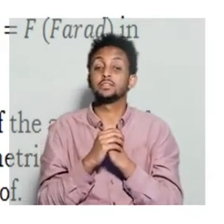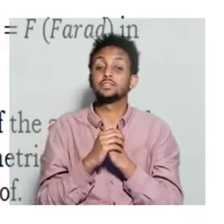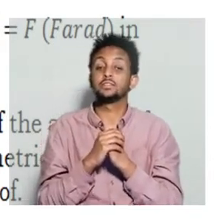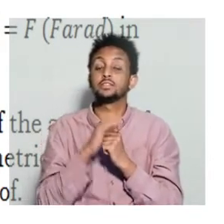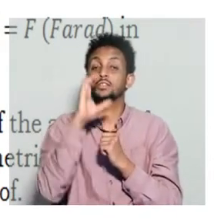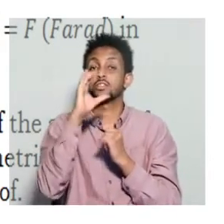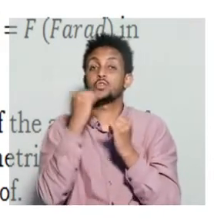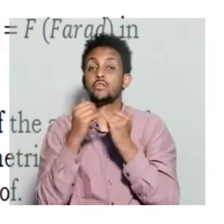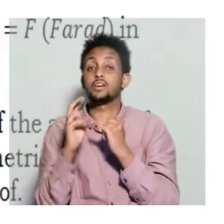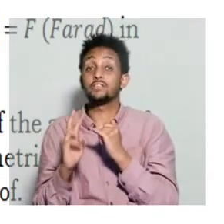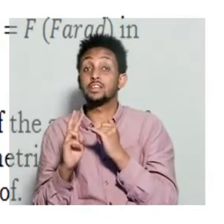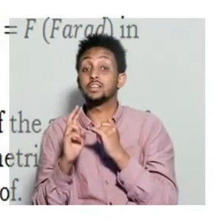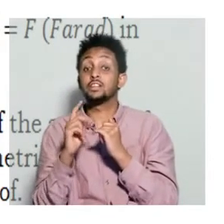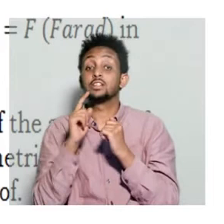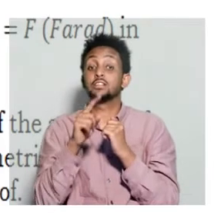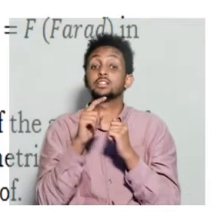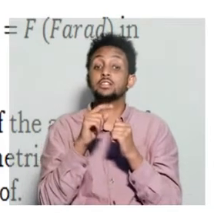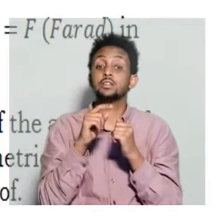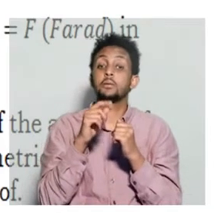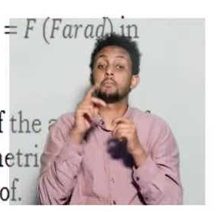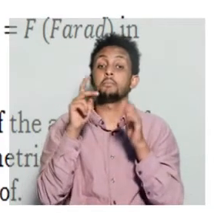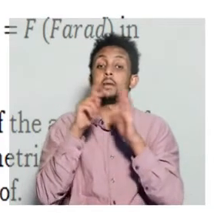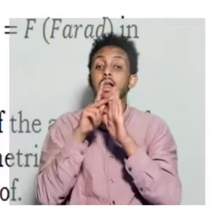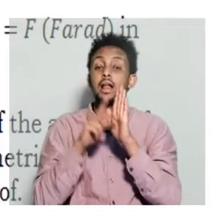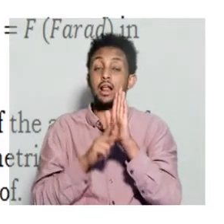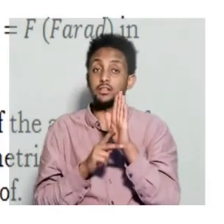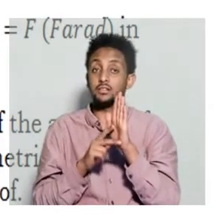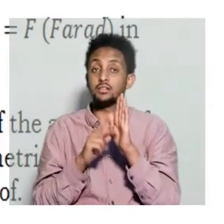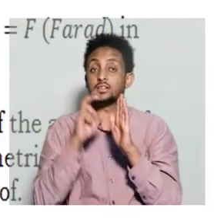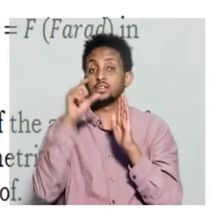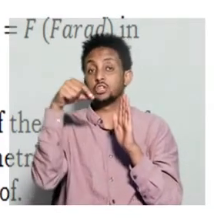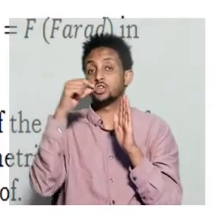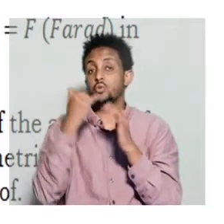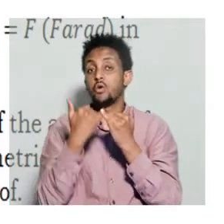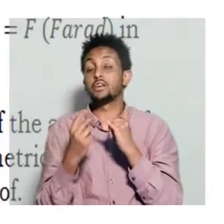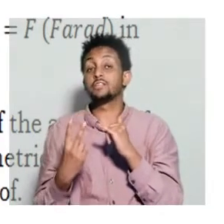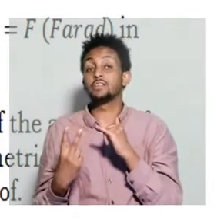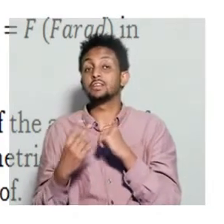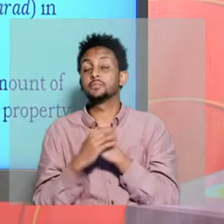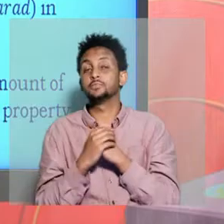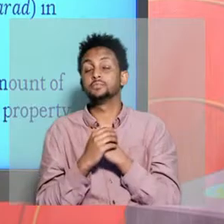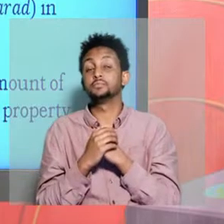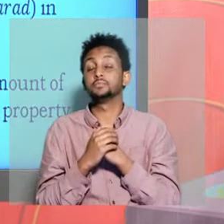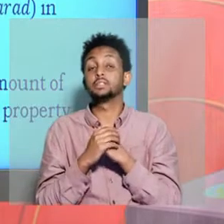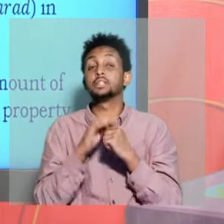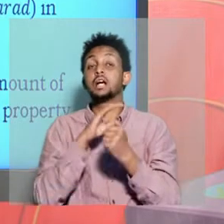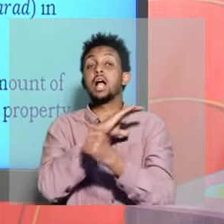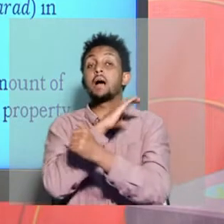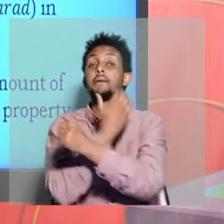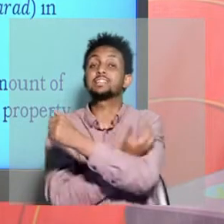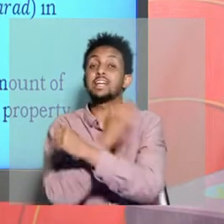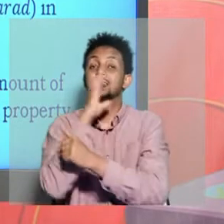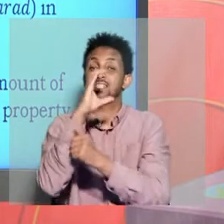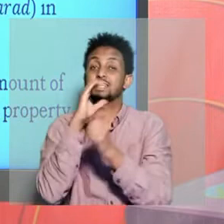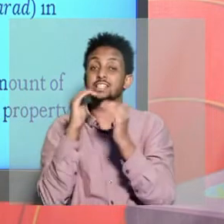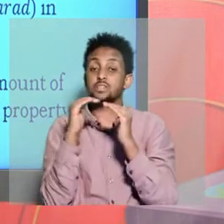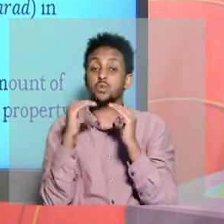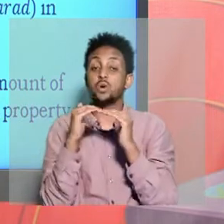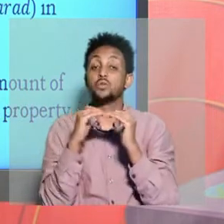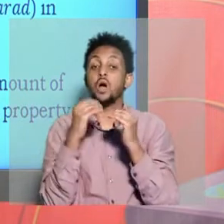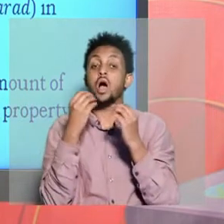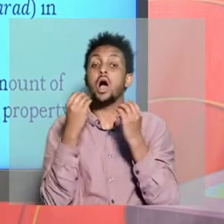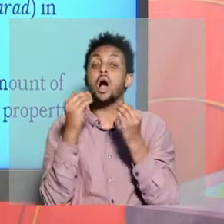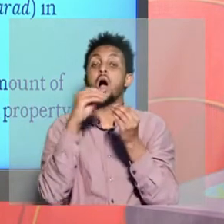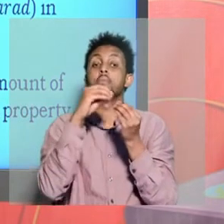over the potential difference formed between the parallel plates V. And capacitance is independent of the amount